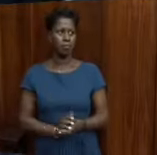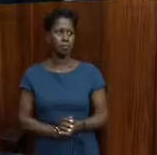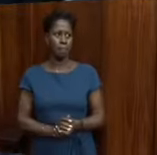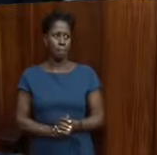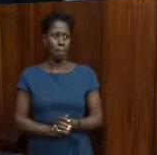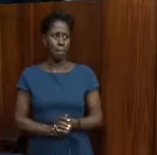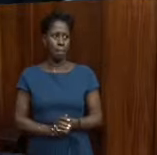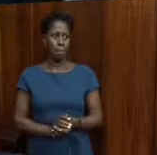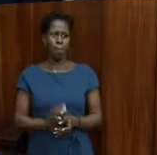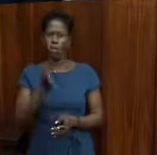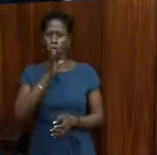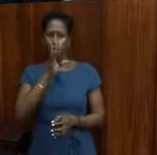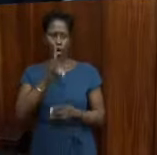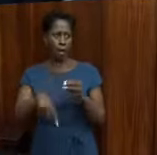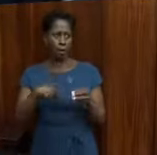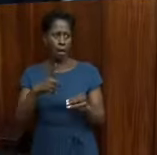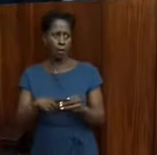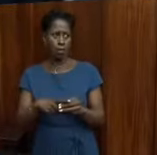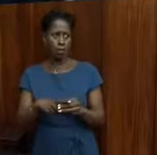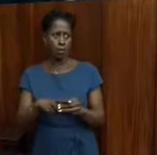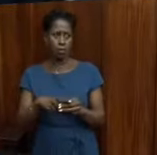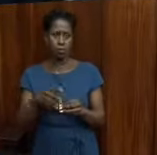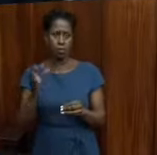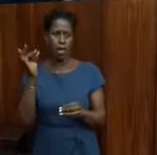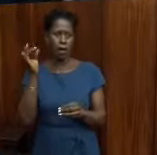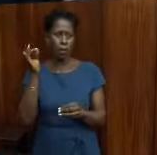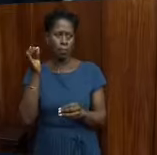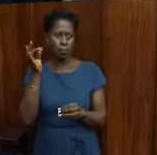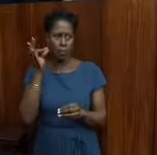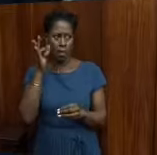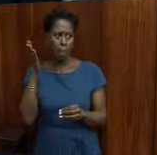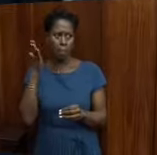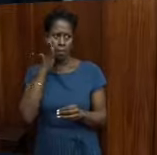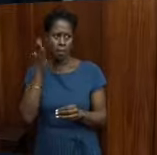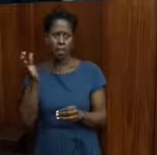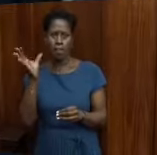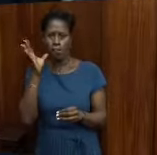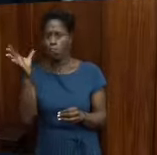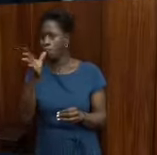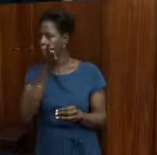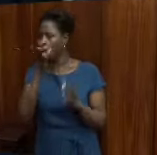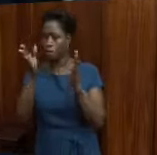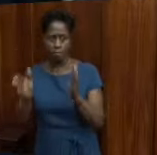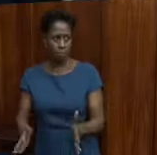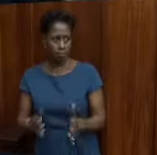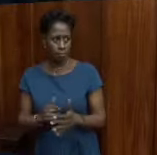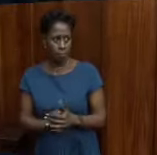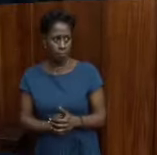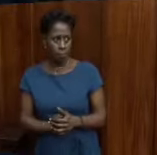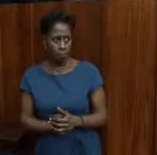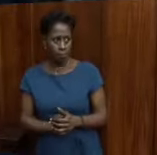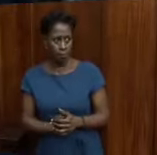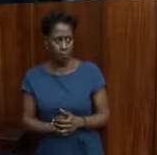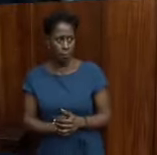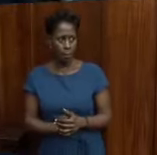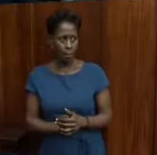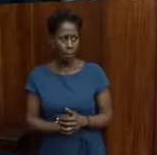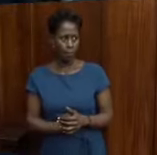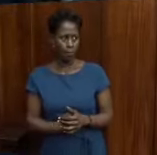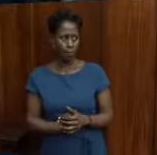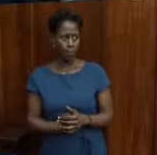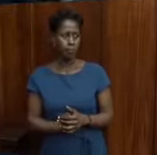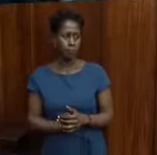Mr. Speaker, the development of an apiary or bee cultivation sector has been identified as a means of